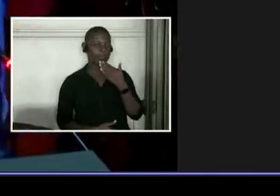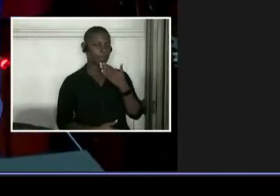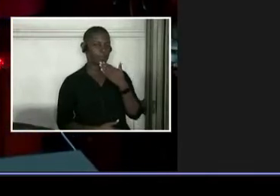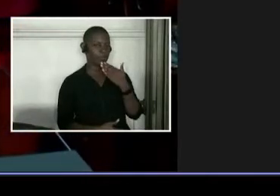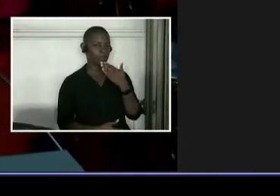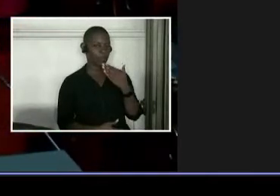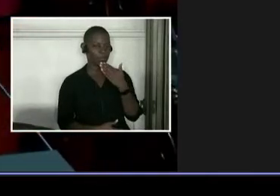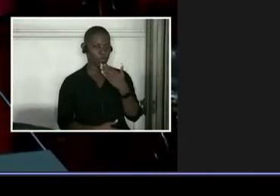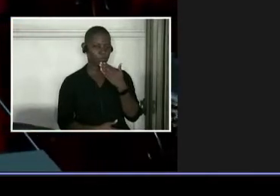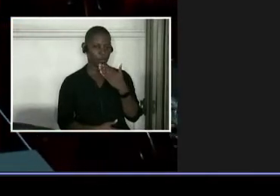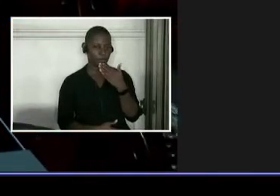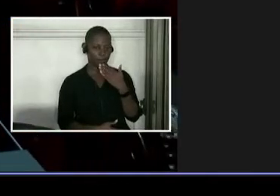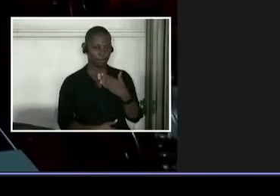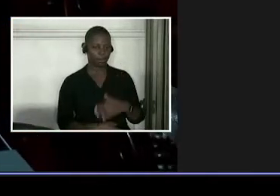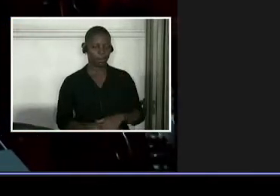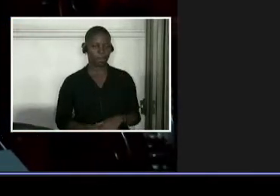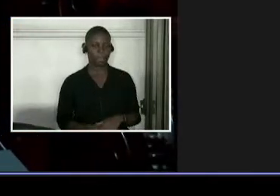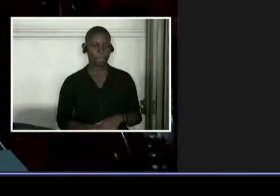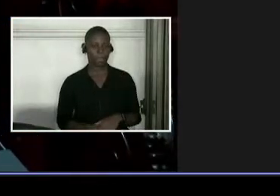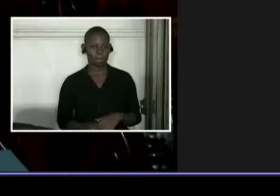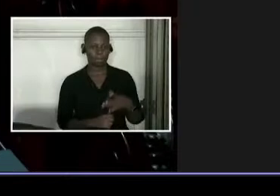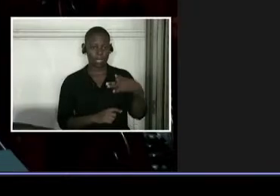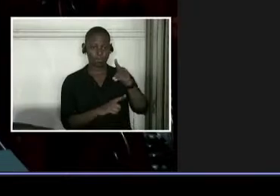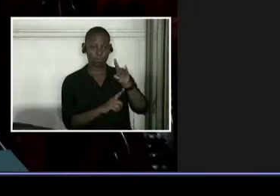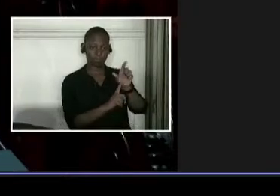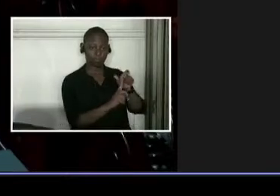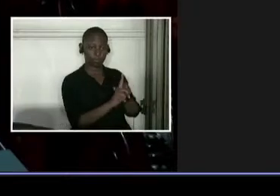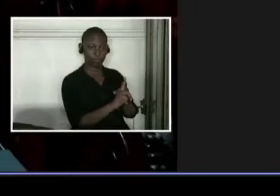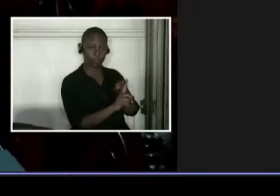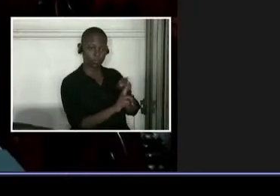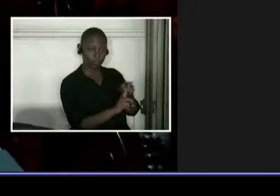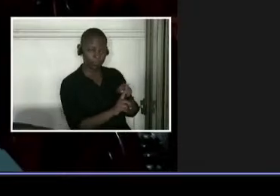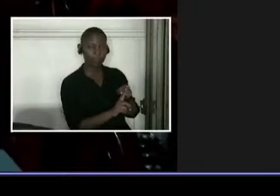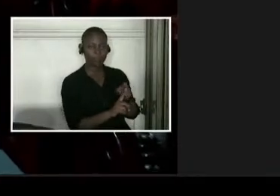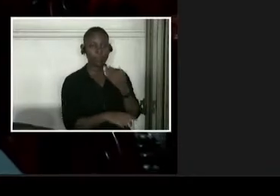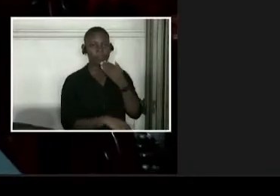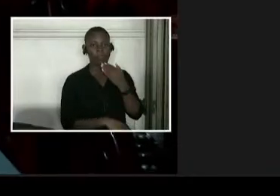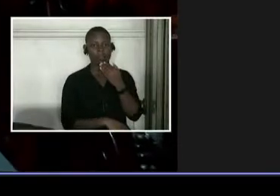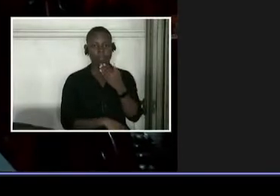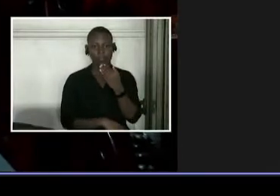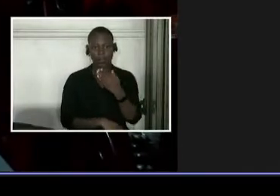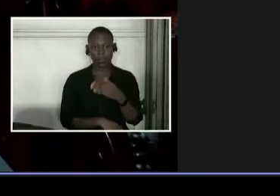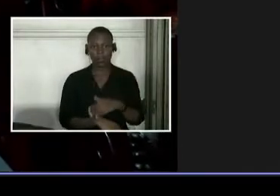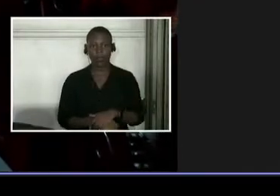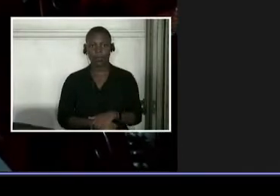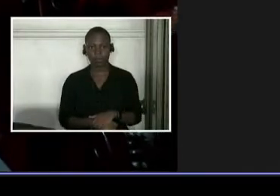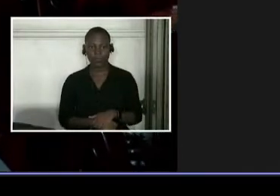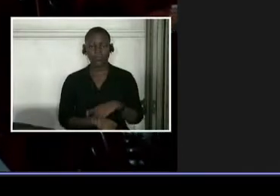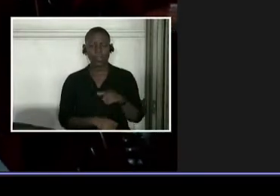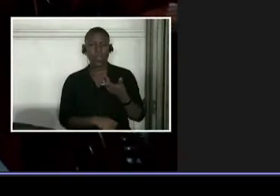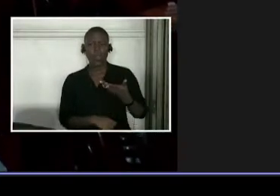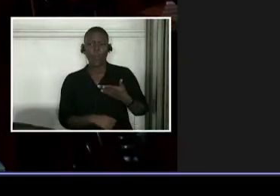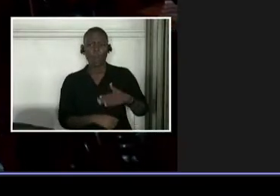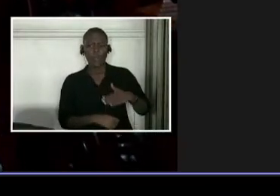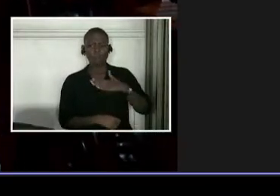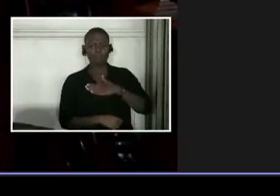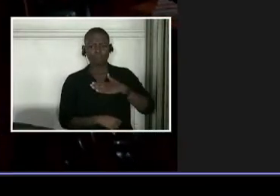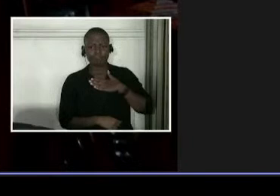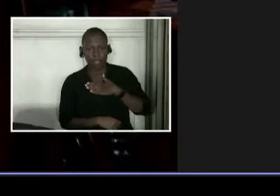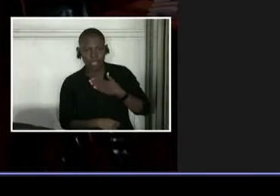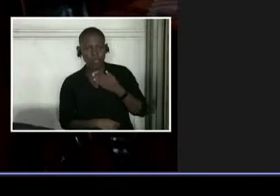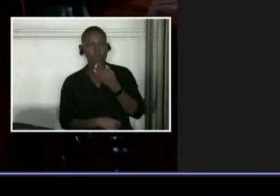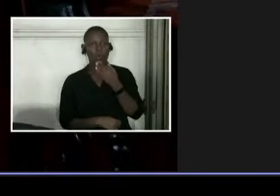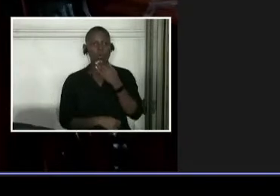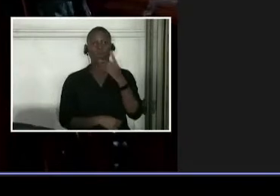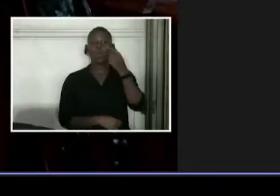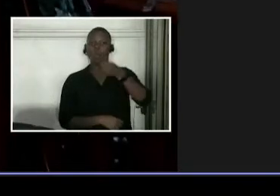Thank you very much, Chairperson. Siyabonga kakhulu. Siyafisa ukubingelela somlomo